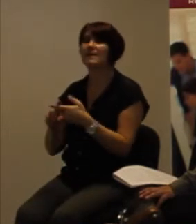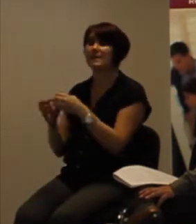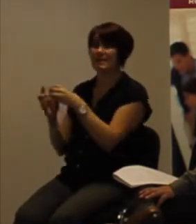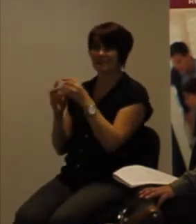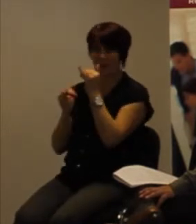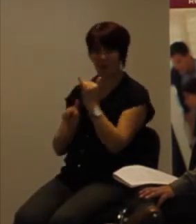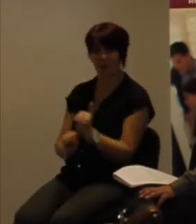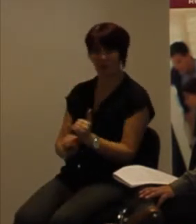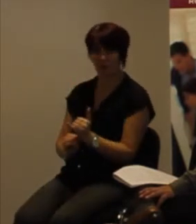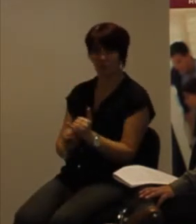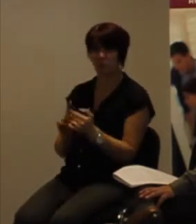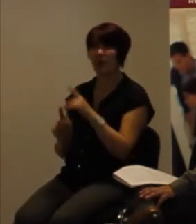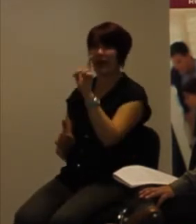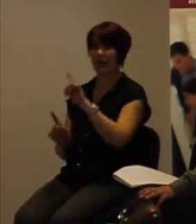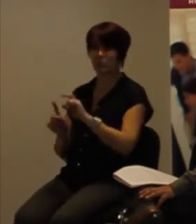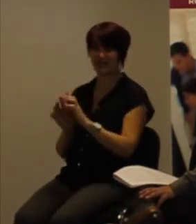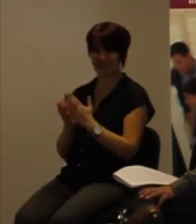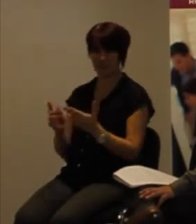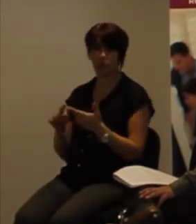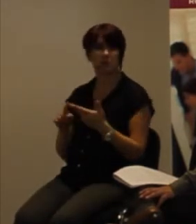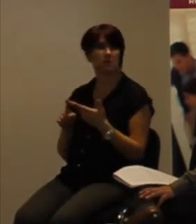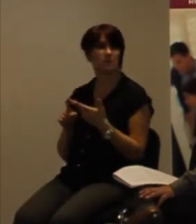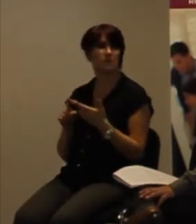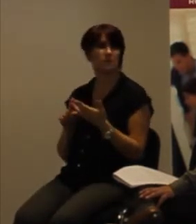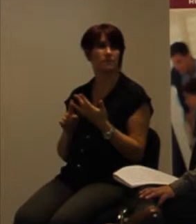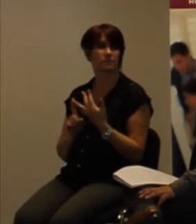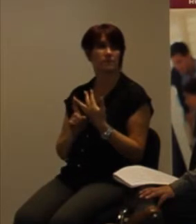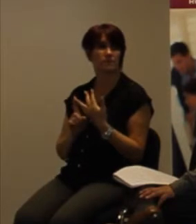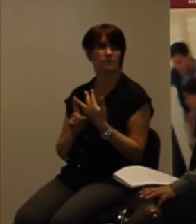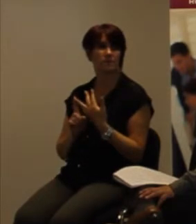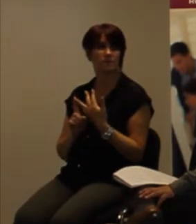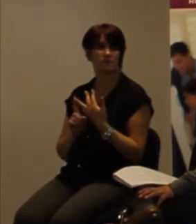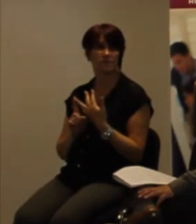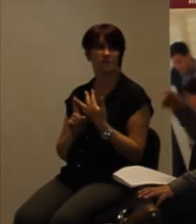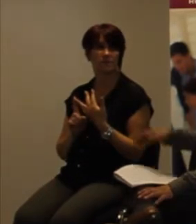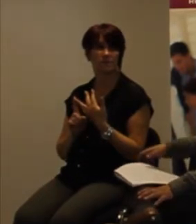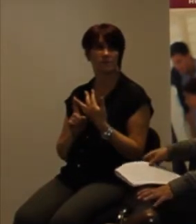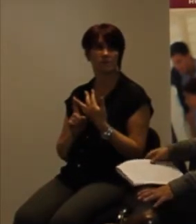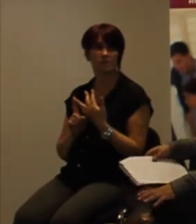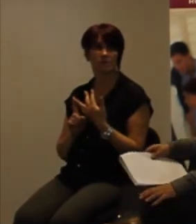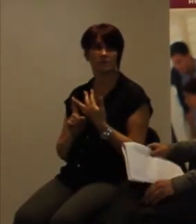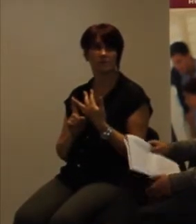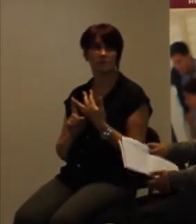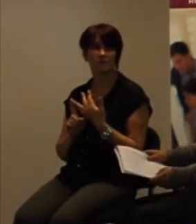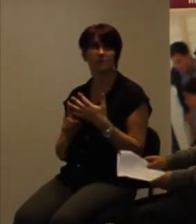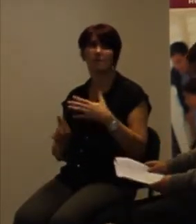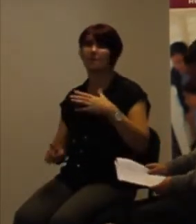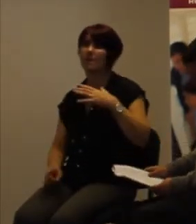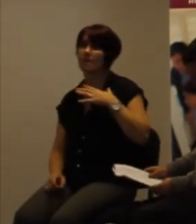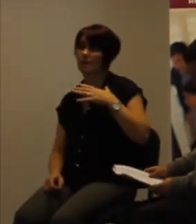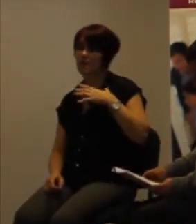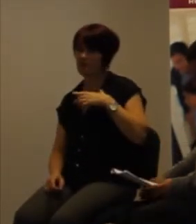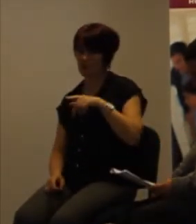checkers or electronic dictionaries. And we must be careful not to create a misleading impression of learners'